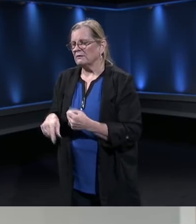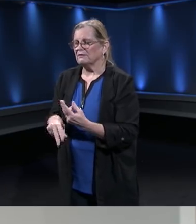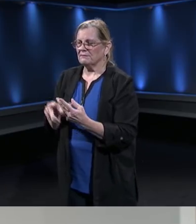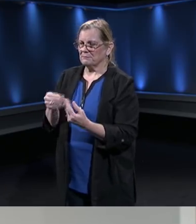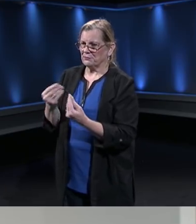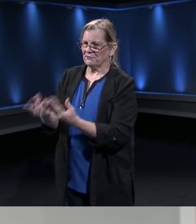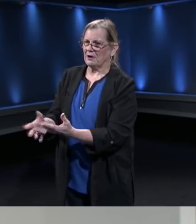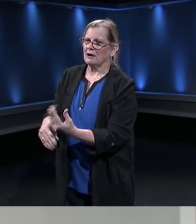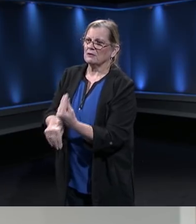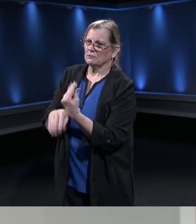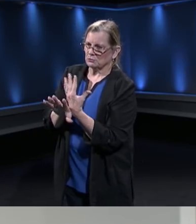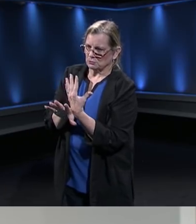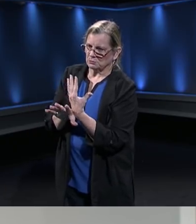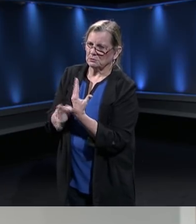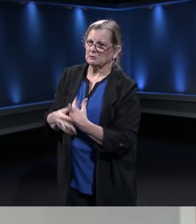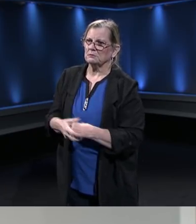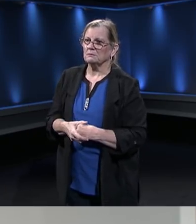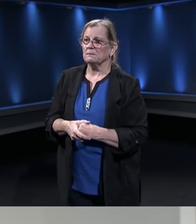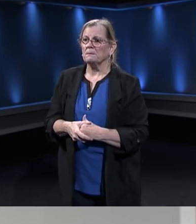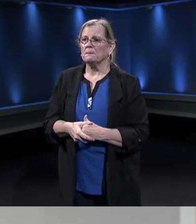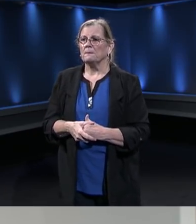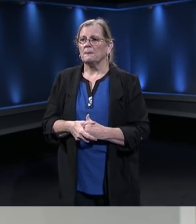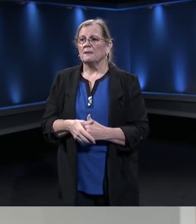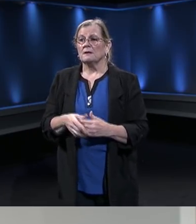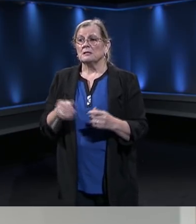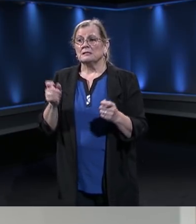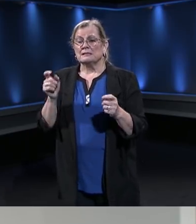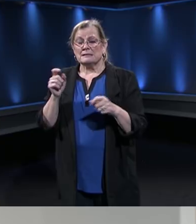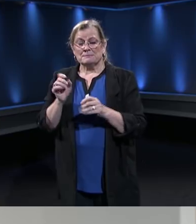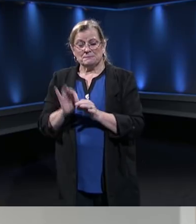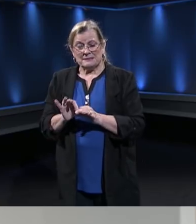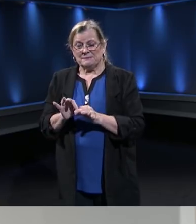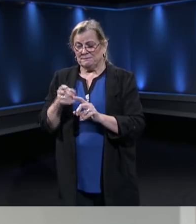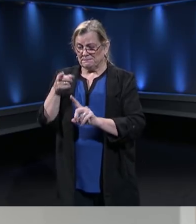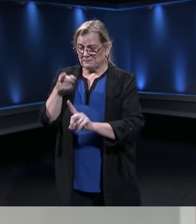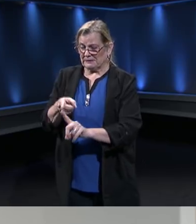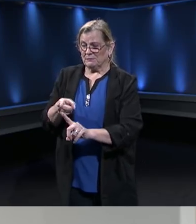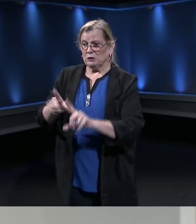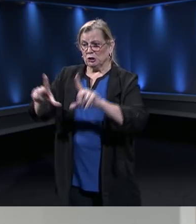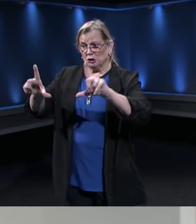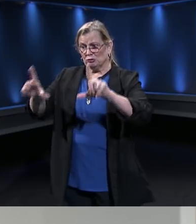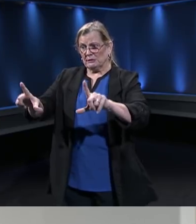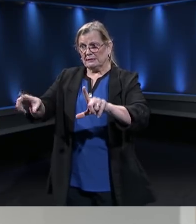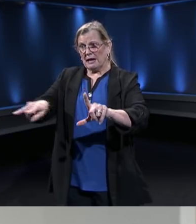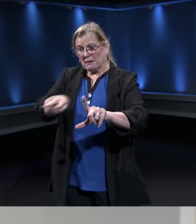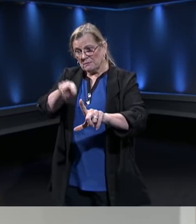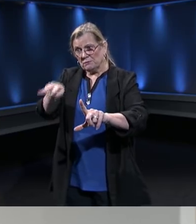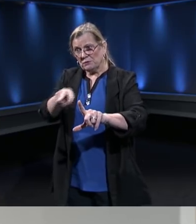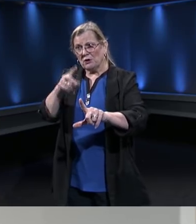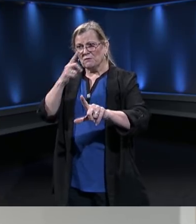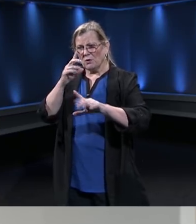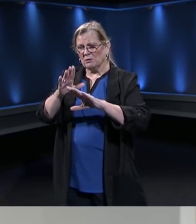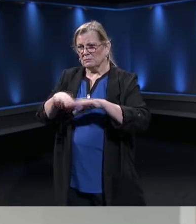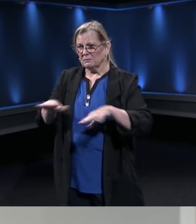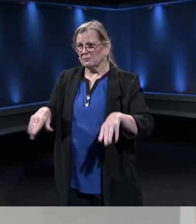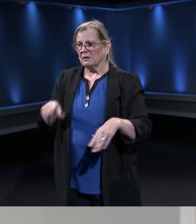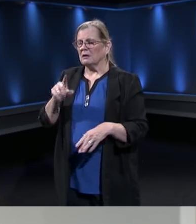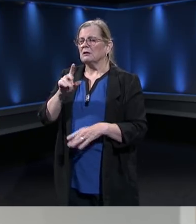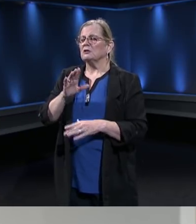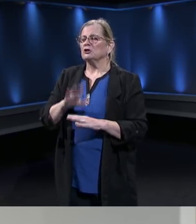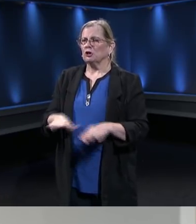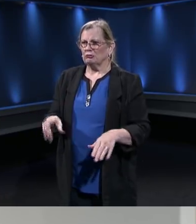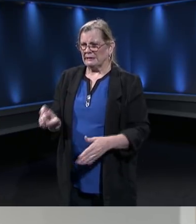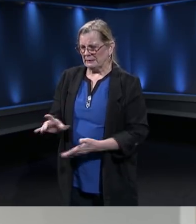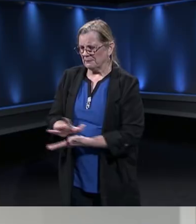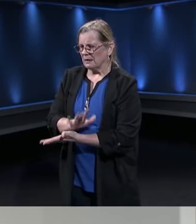specifically around this need, if your child and you're finding that your child needs that textbook or is struggling to have a